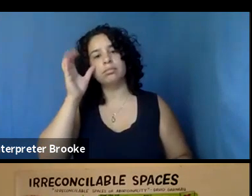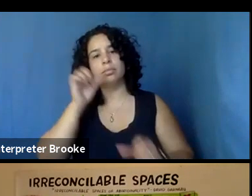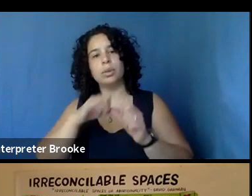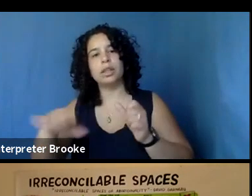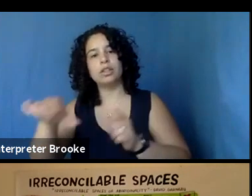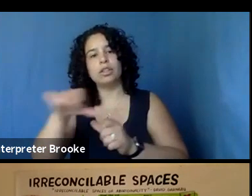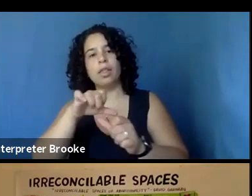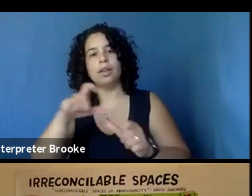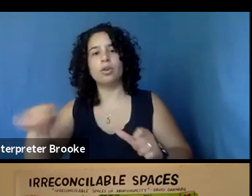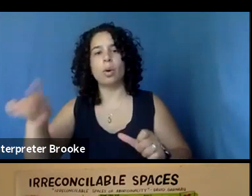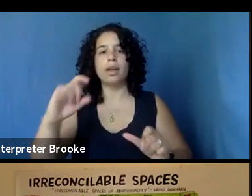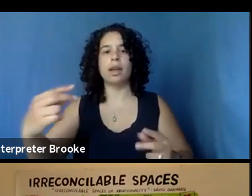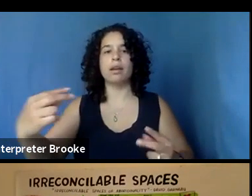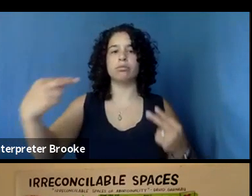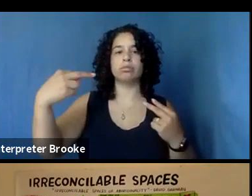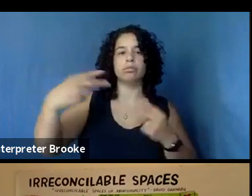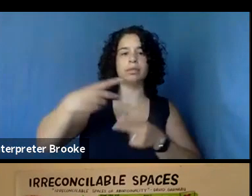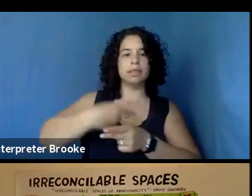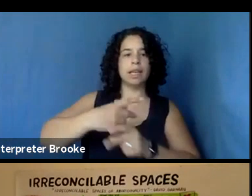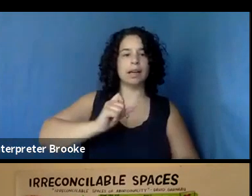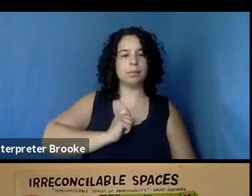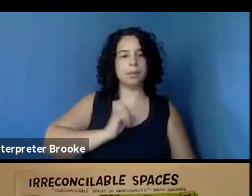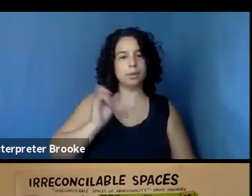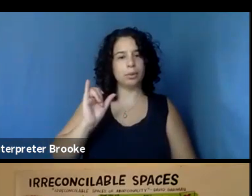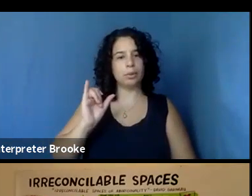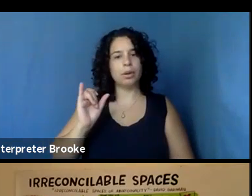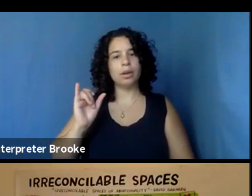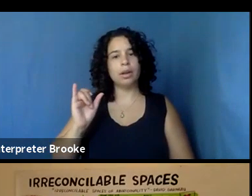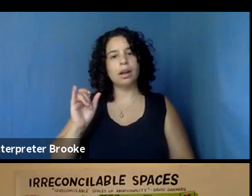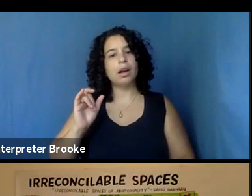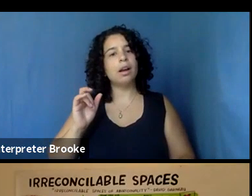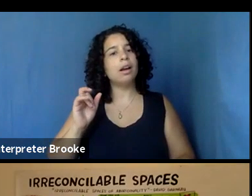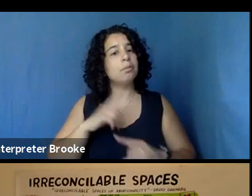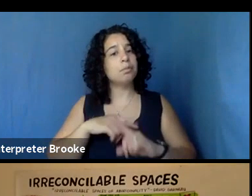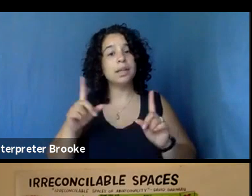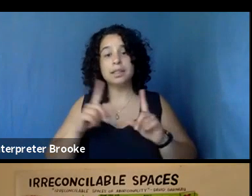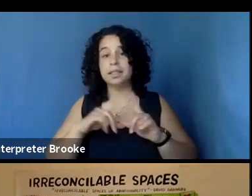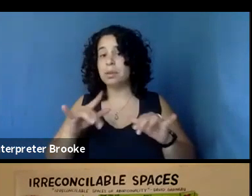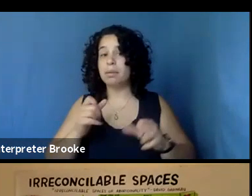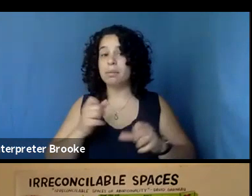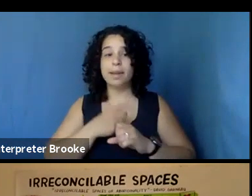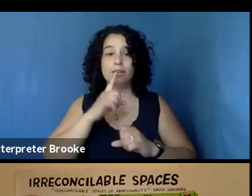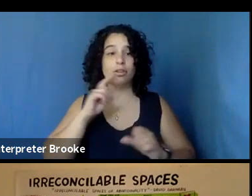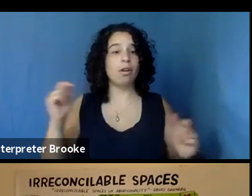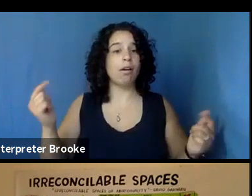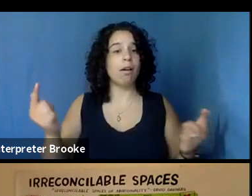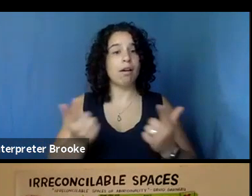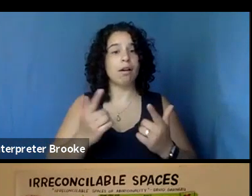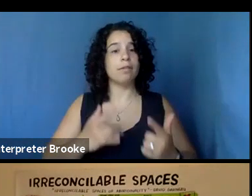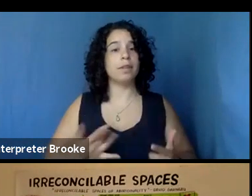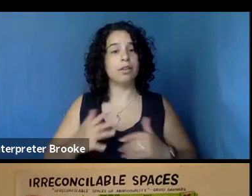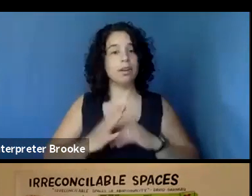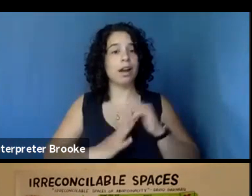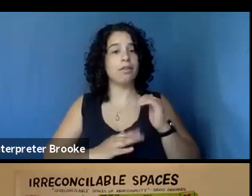tend to me, while we also just enjoy allowing each other to be comfortable in the warm